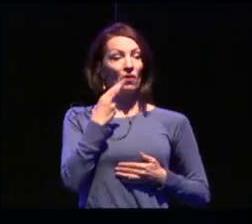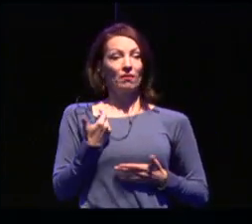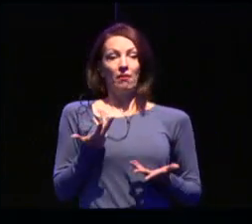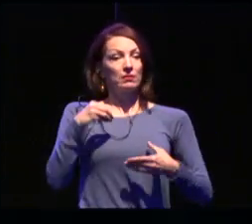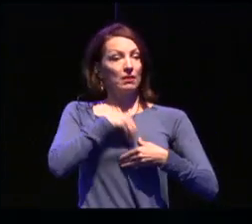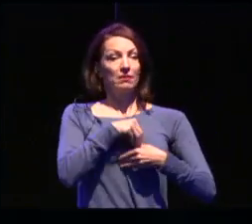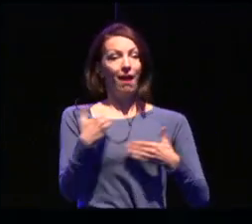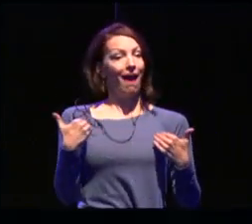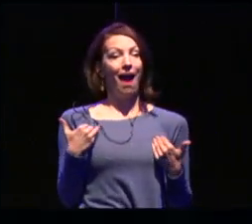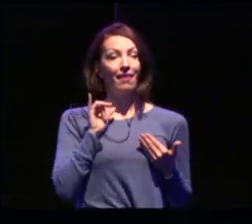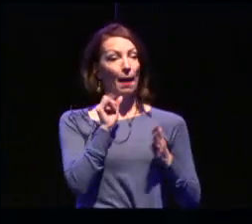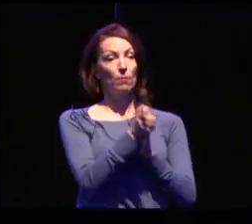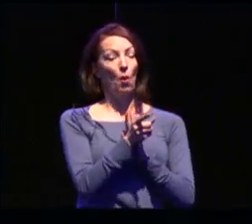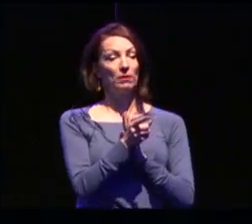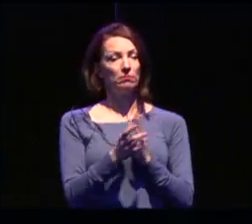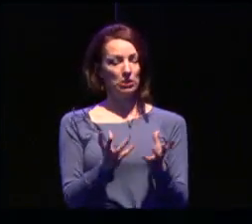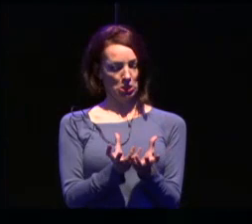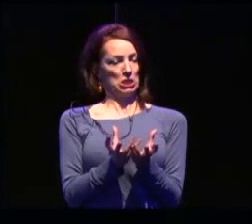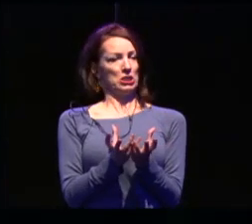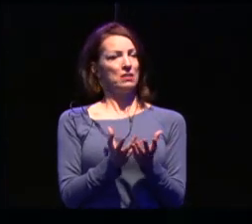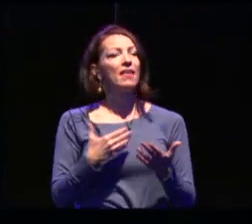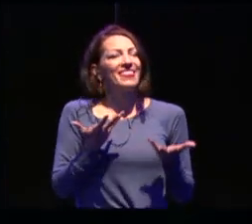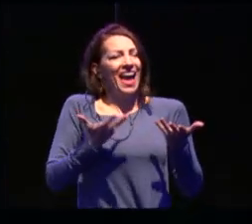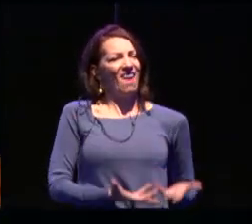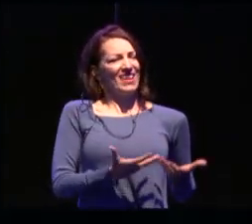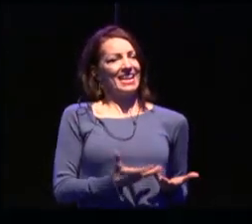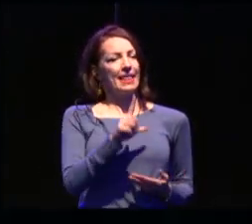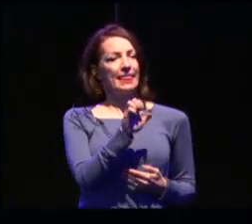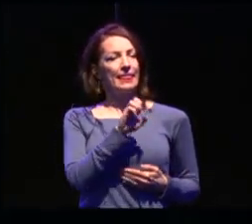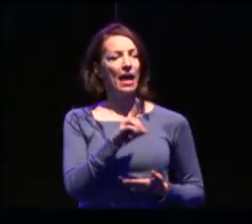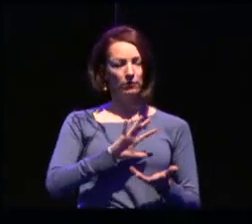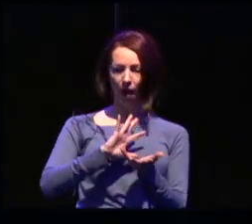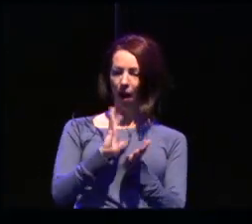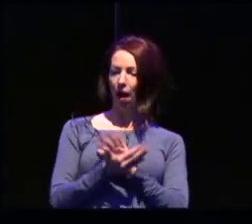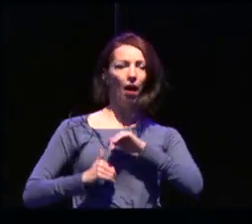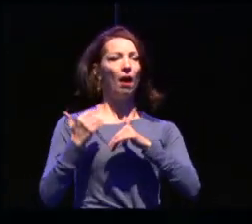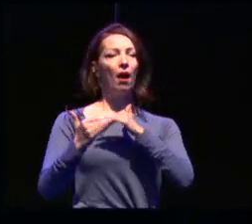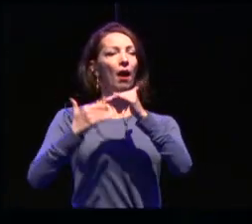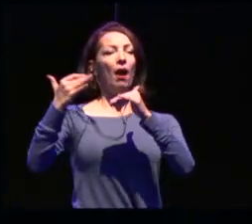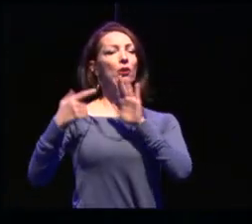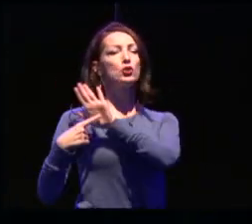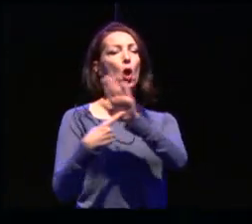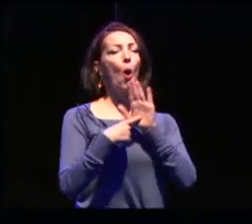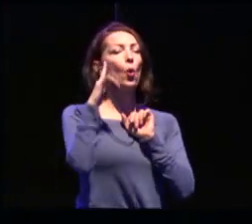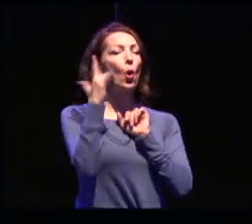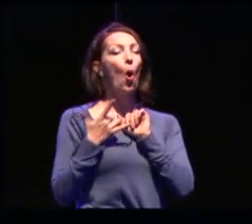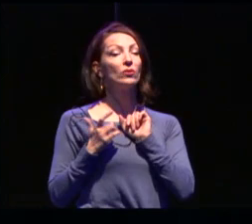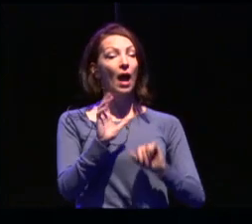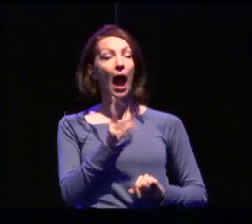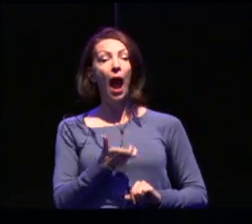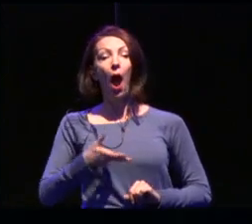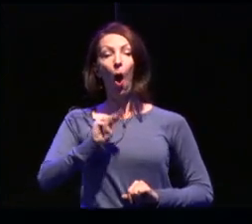that particular moment. To take that which was lead and turn it into gold in our own life. Now, the